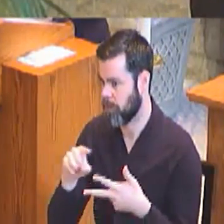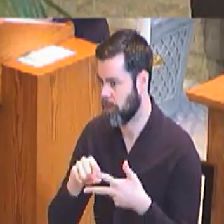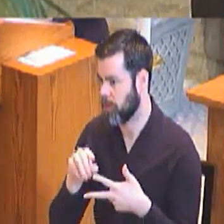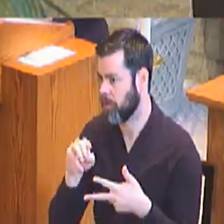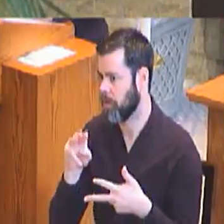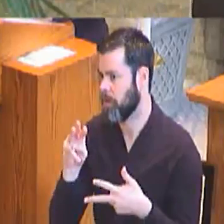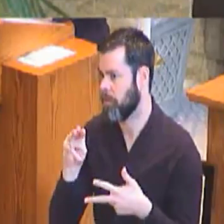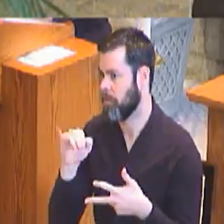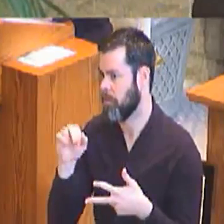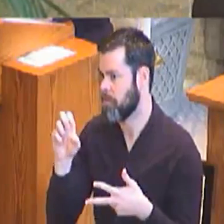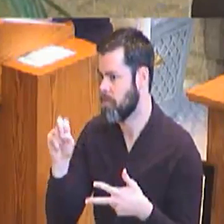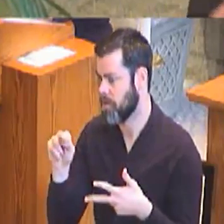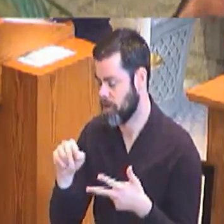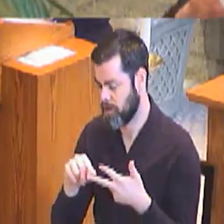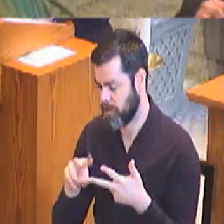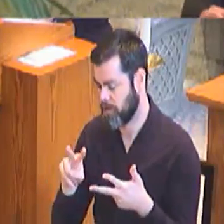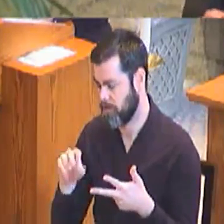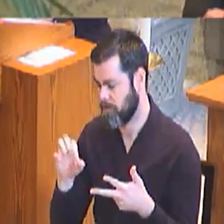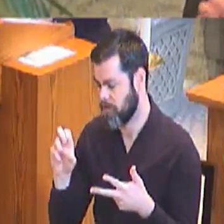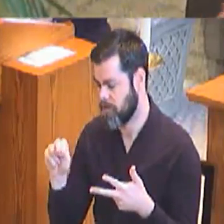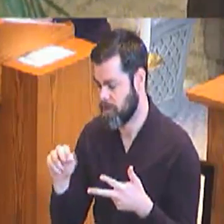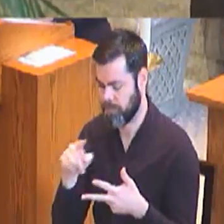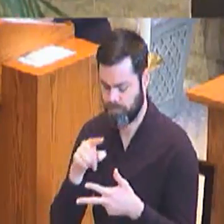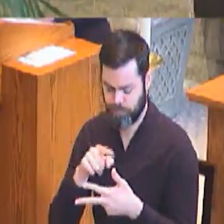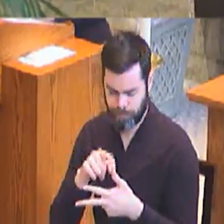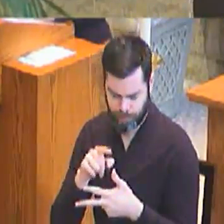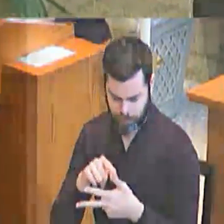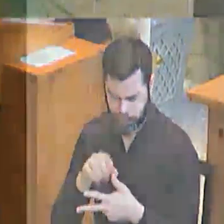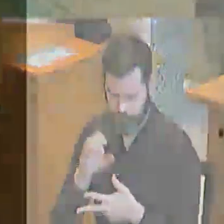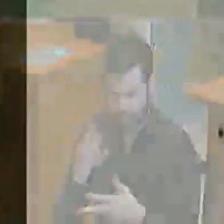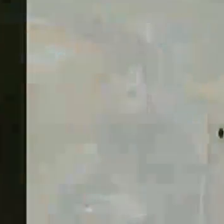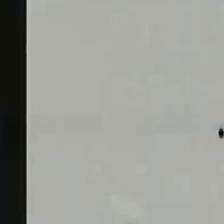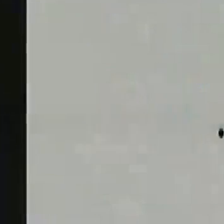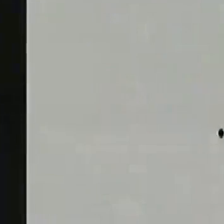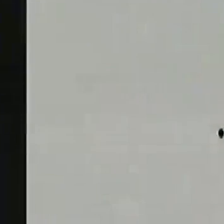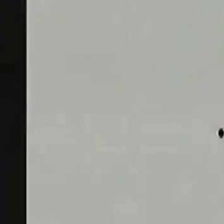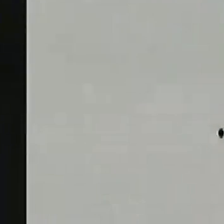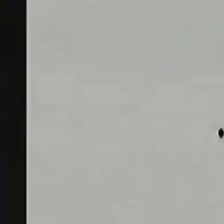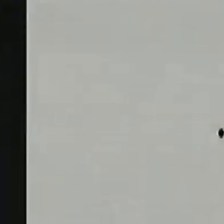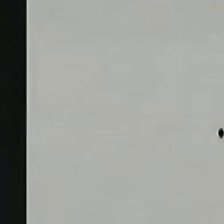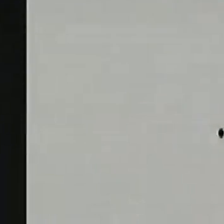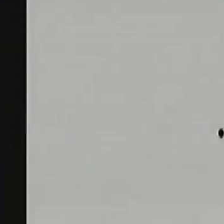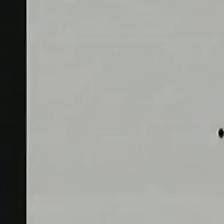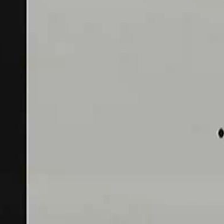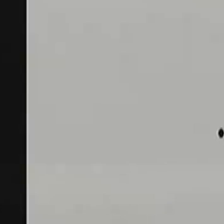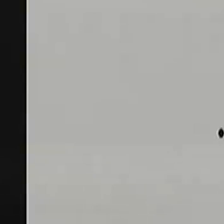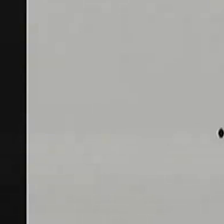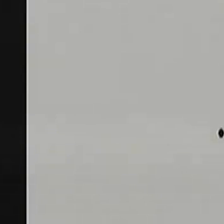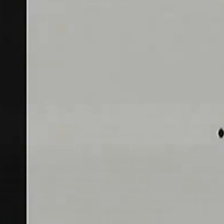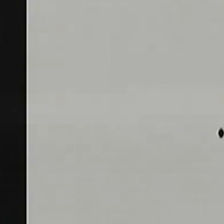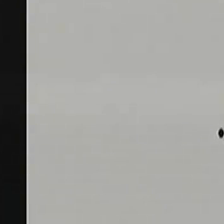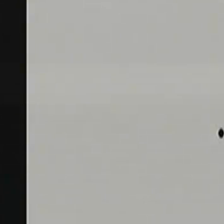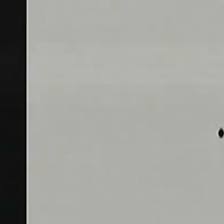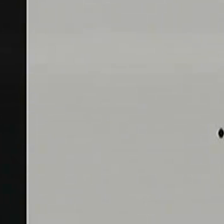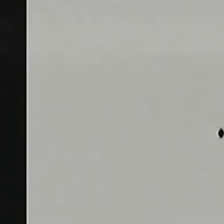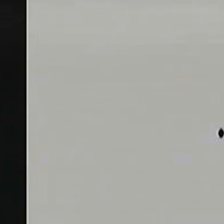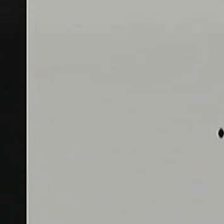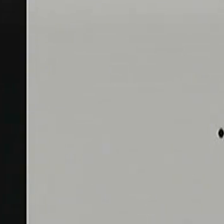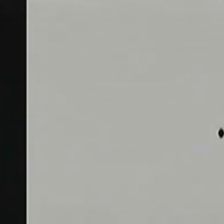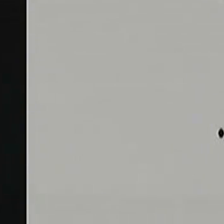with our core values together. We are loving, transforming,